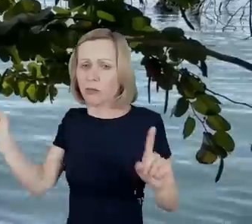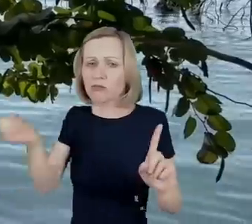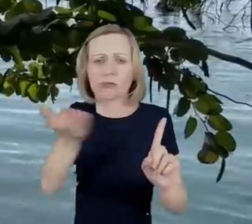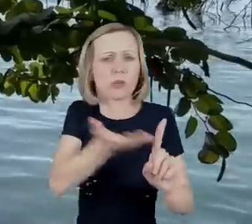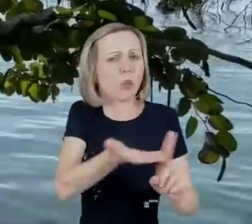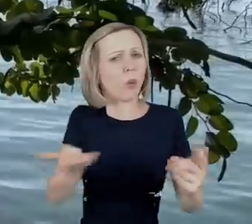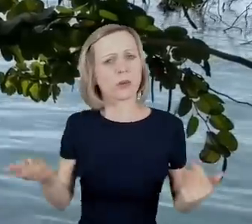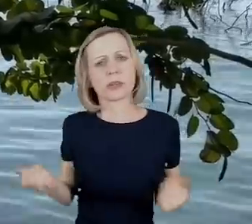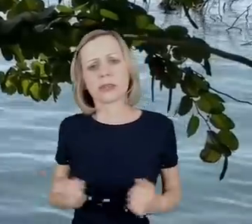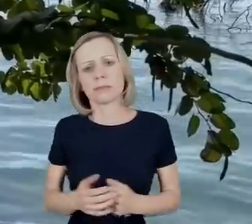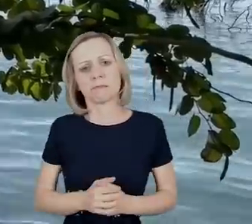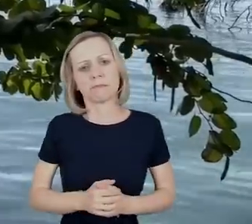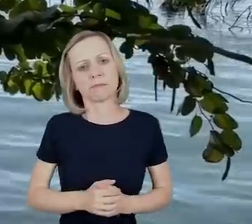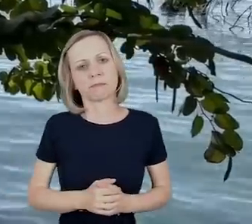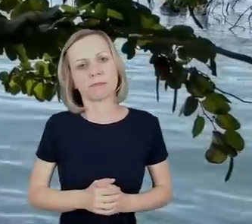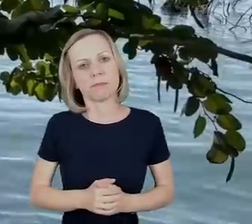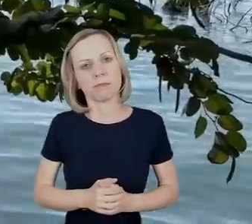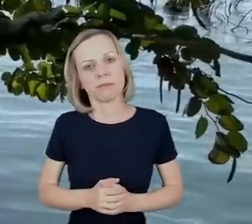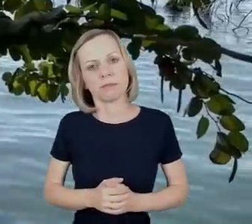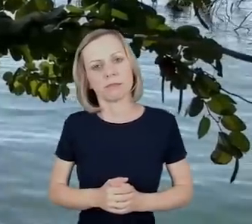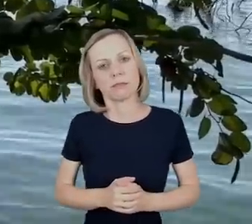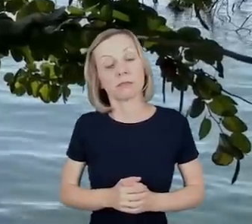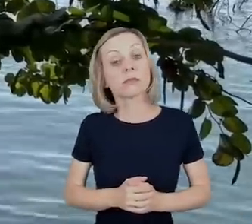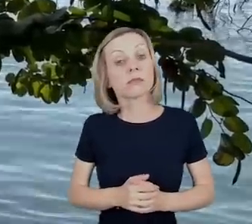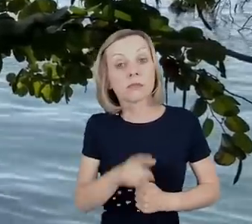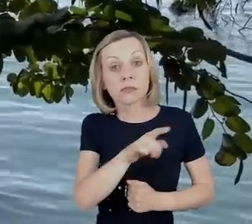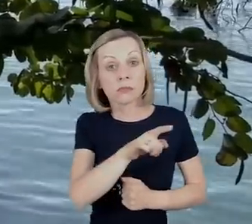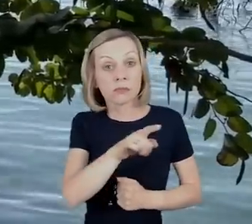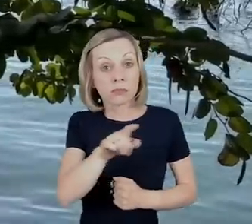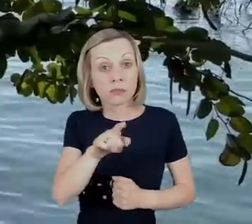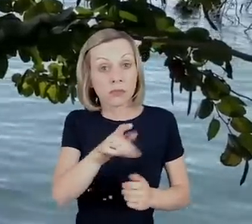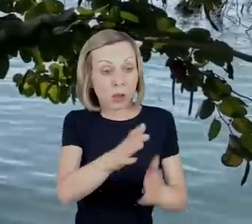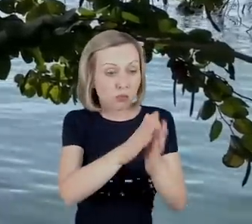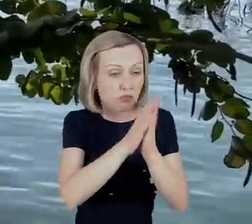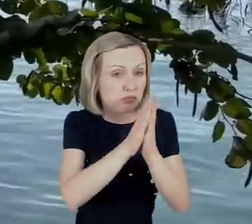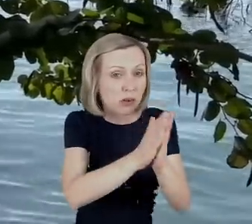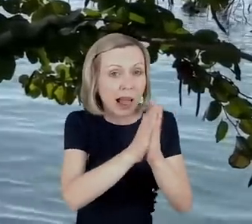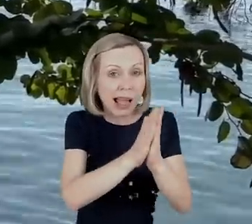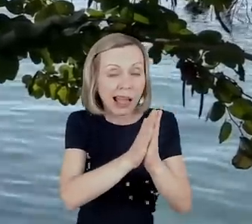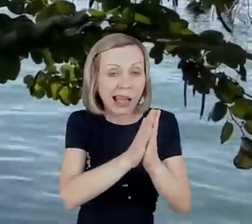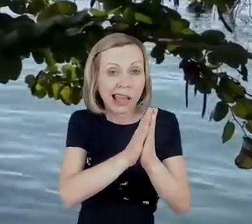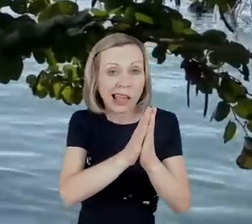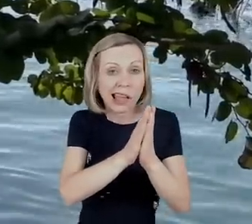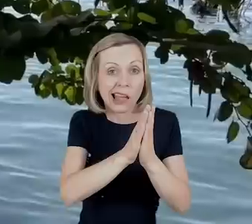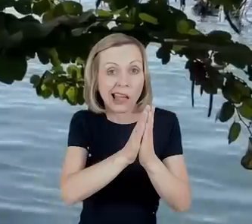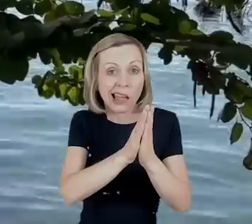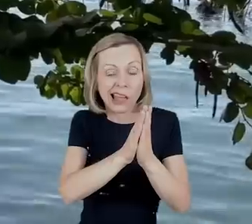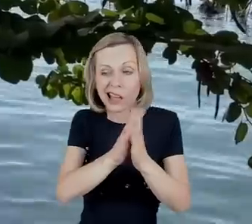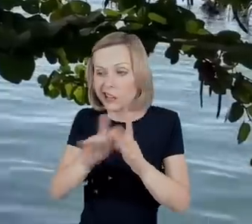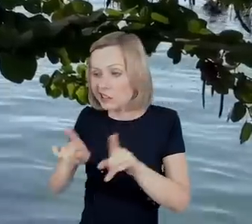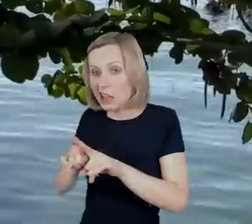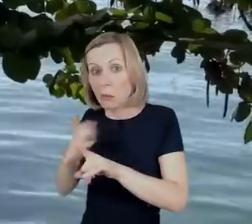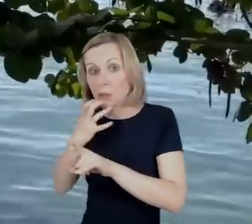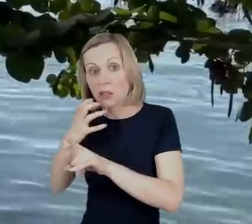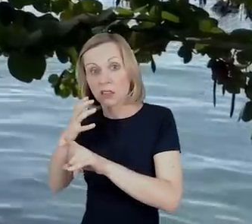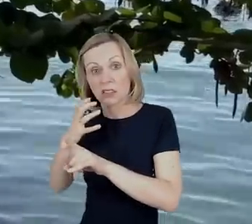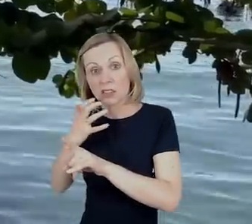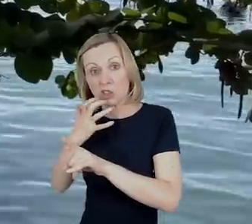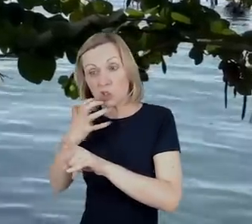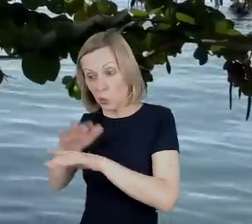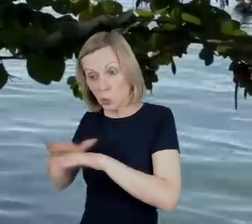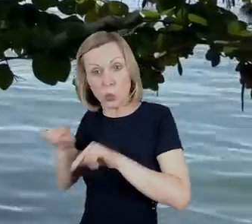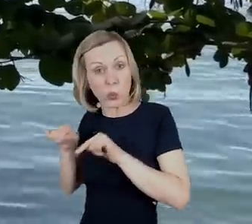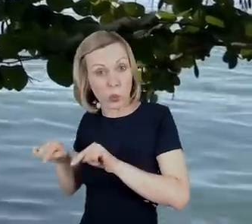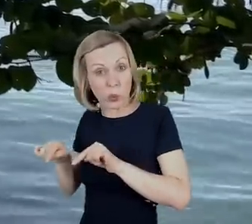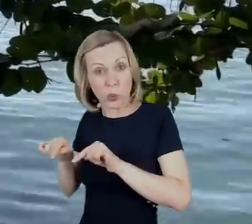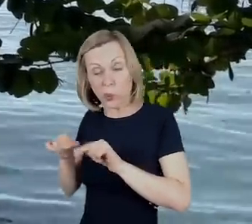secret will reward you. When you are praying, do not heap up empty phrases as the Gentiles do, for